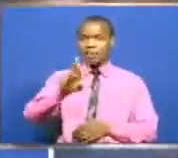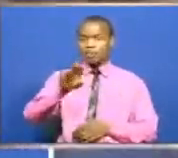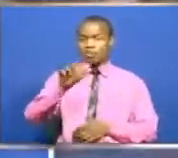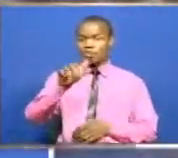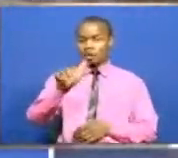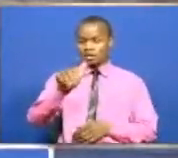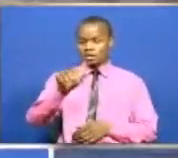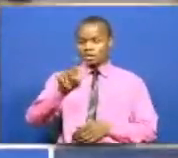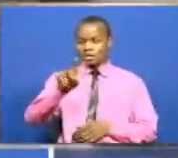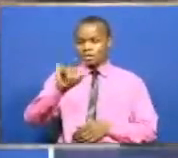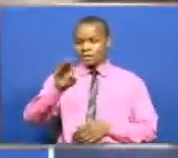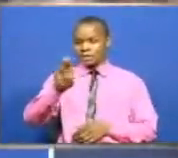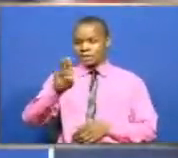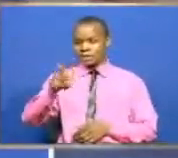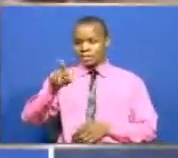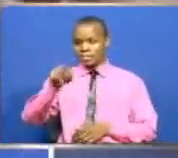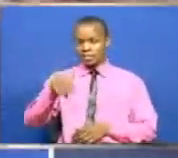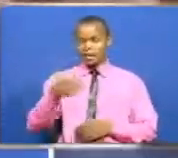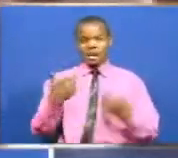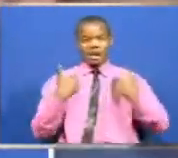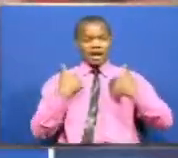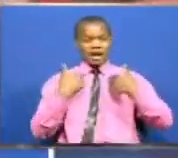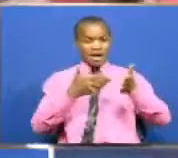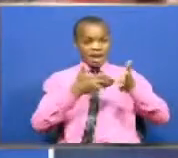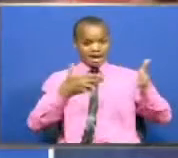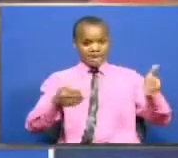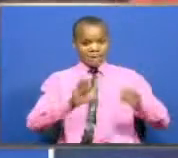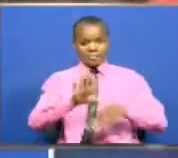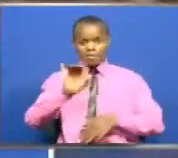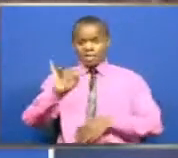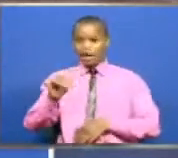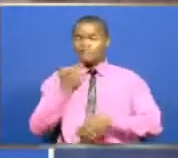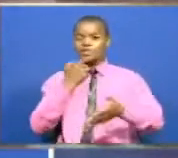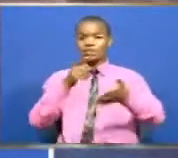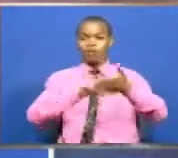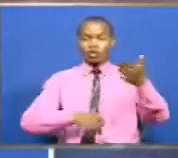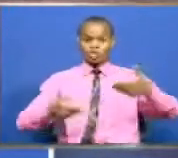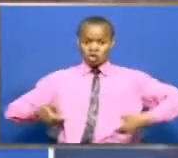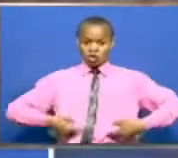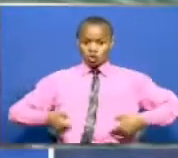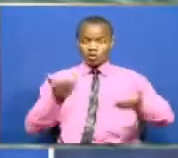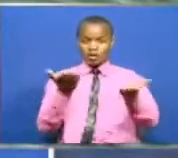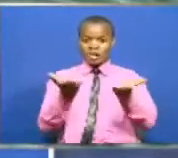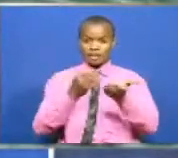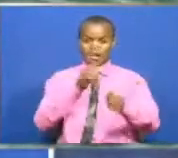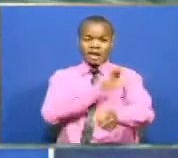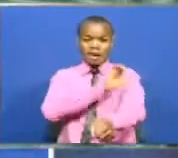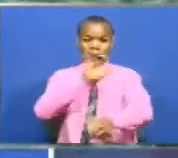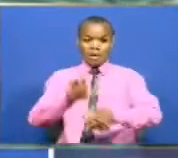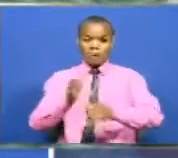the Building Bridges initiative, saying youths in the country need jobs, empowerment and employment.